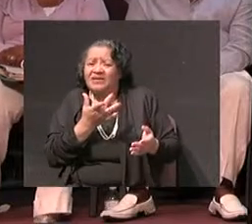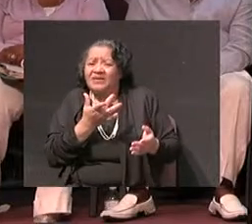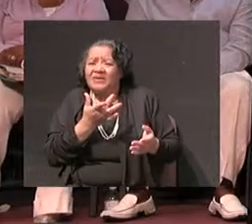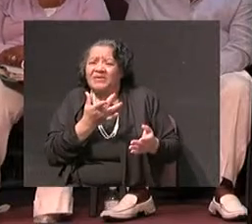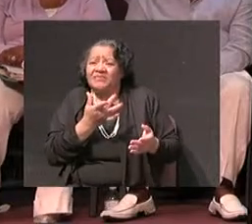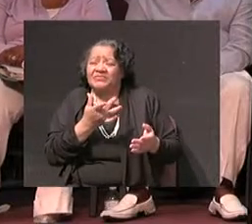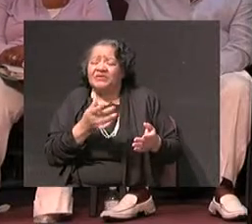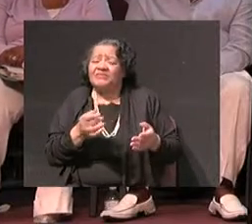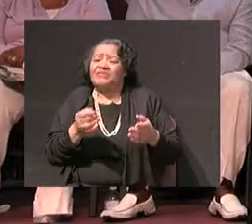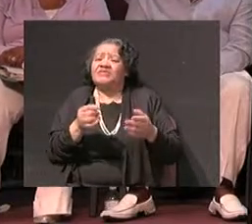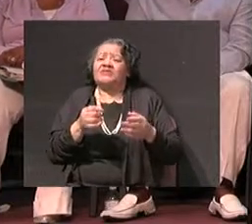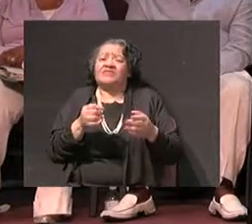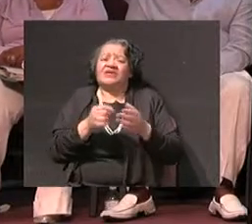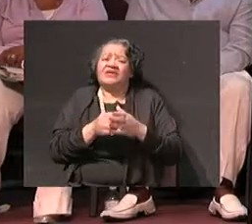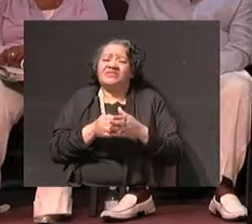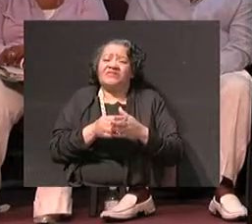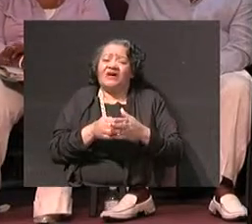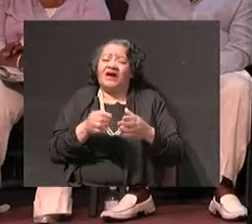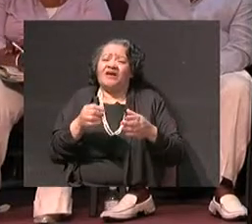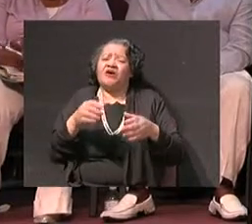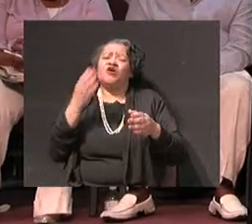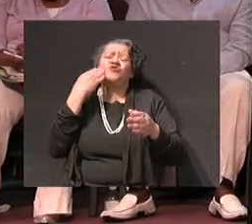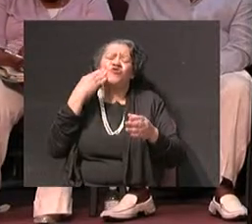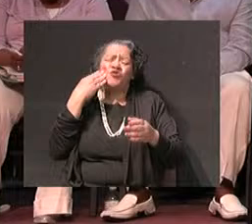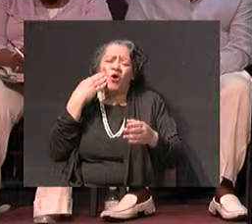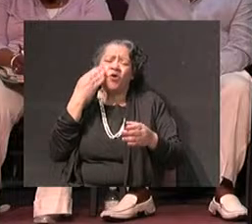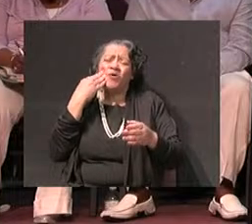duh! I wish there was some sanctified